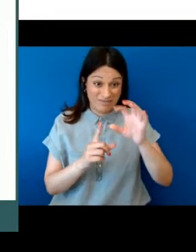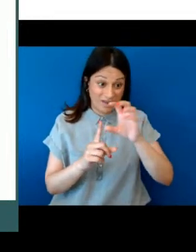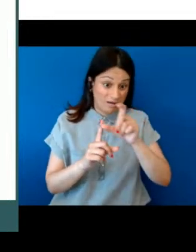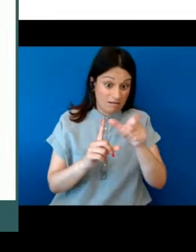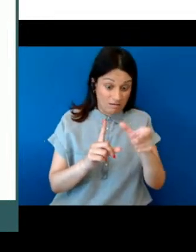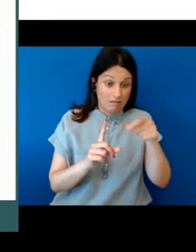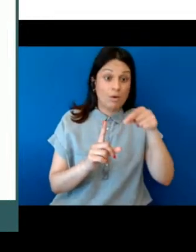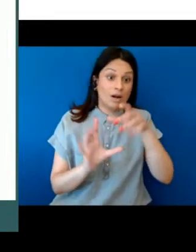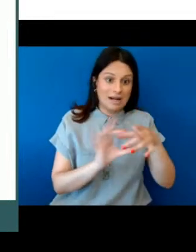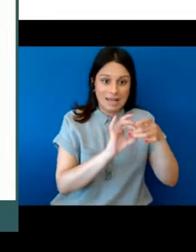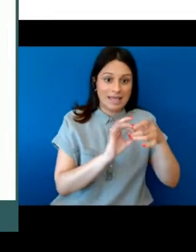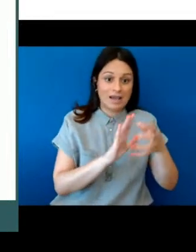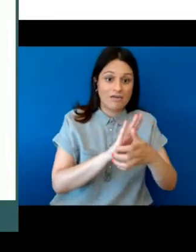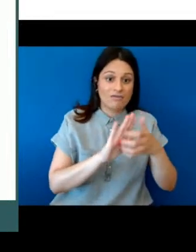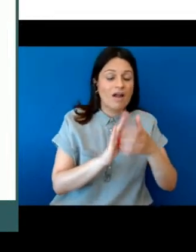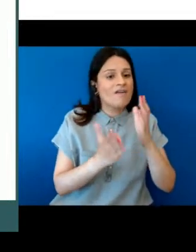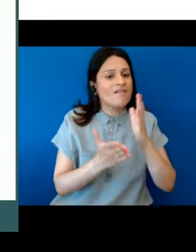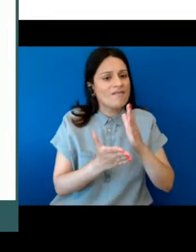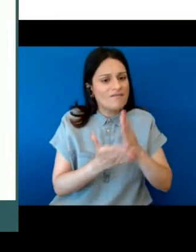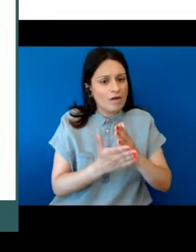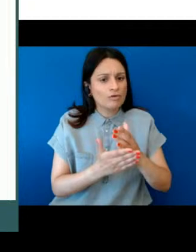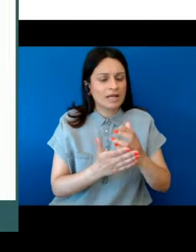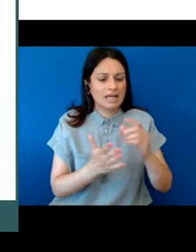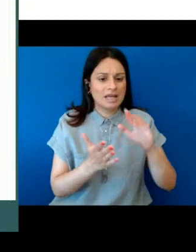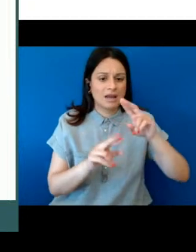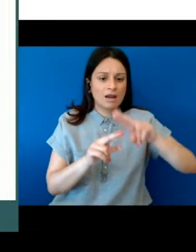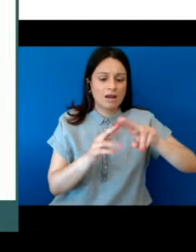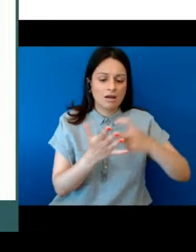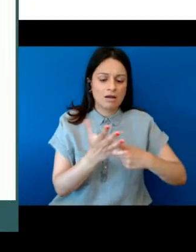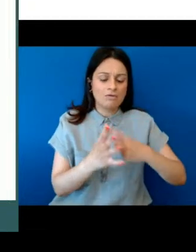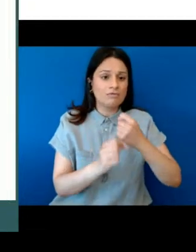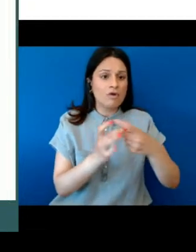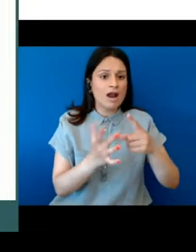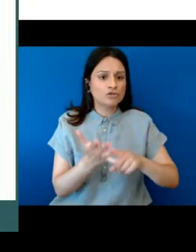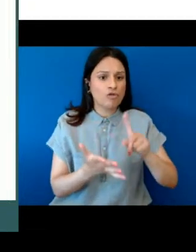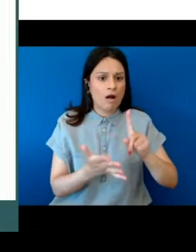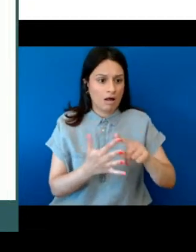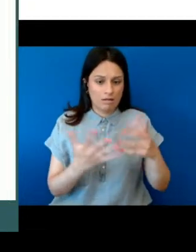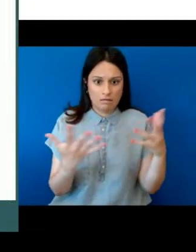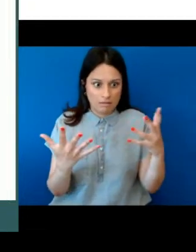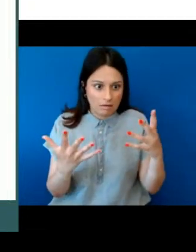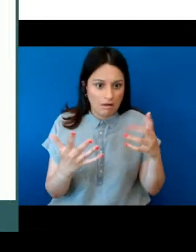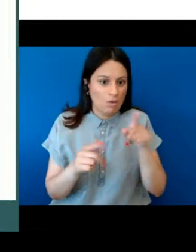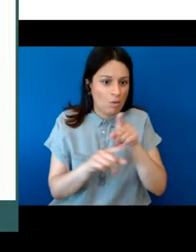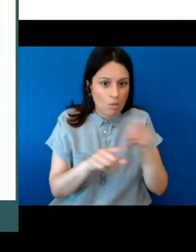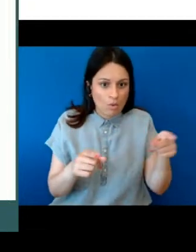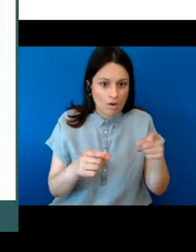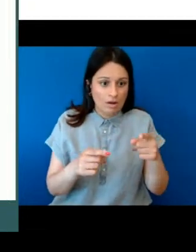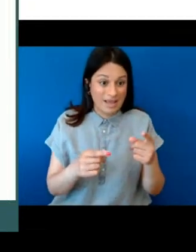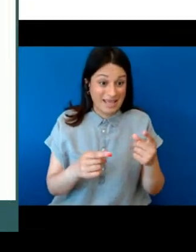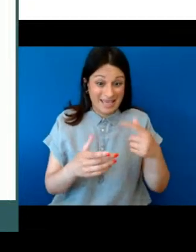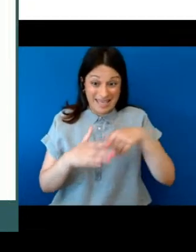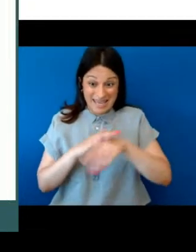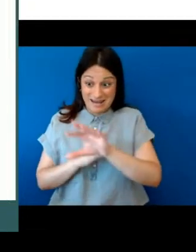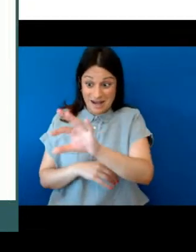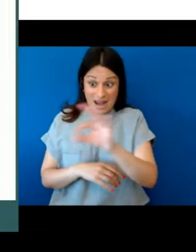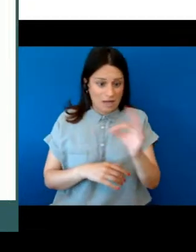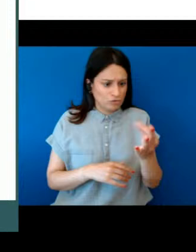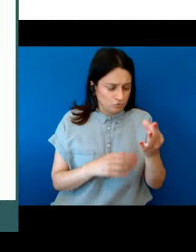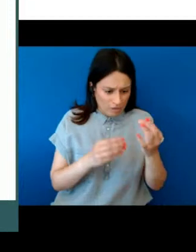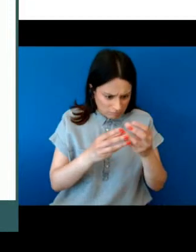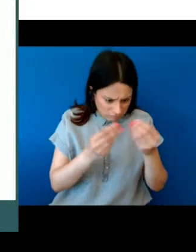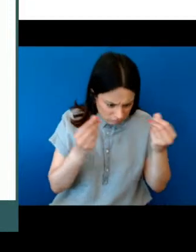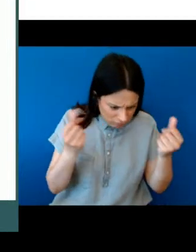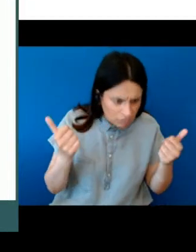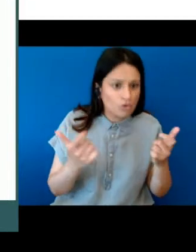quite fragile and isn't present in significant amounts in the extract. So now the test